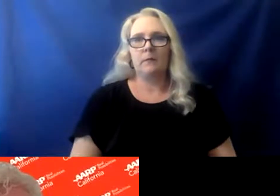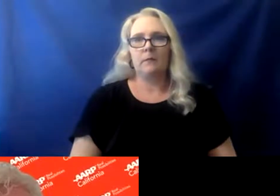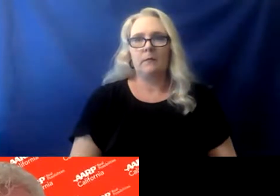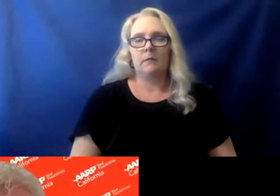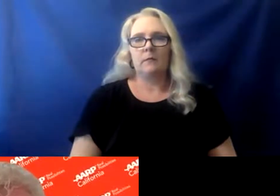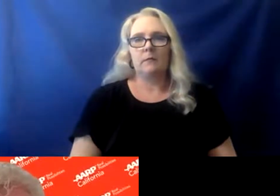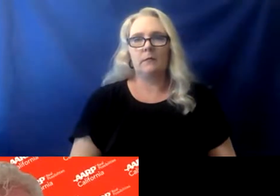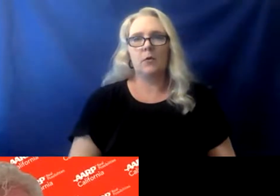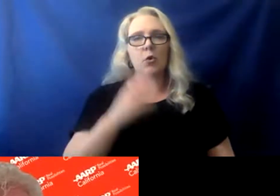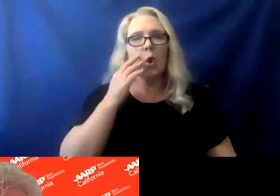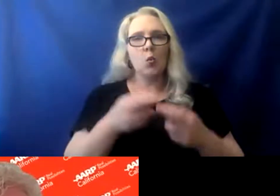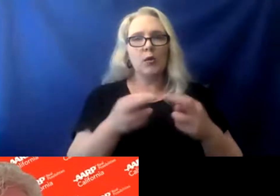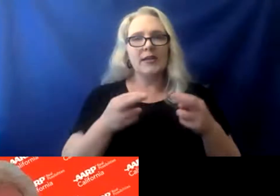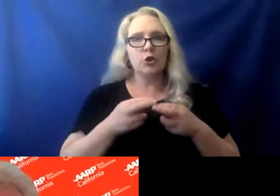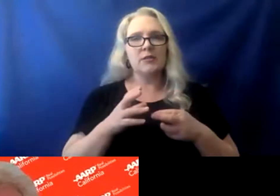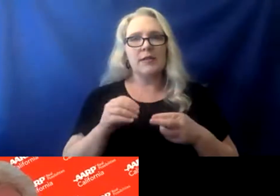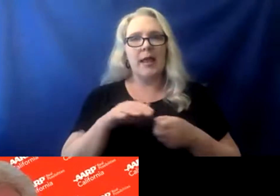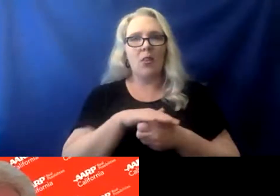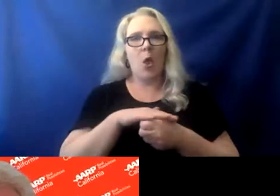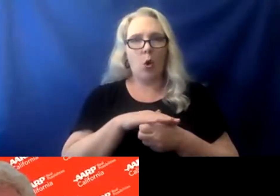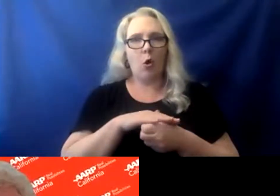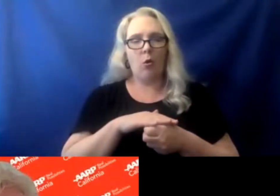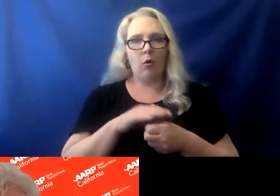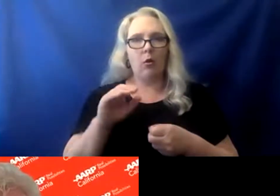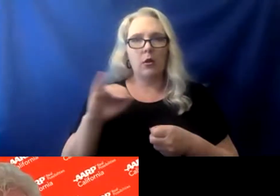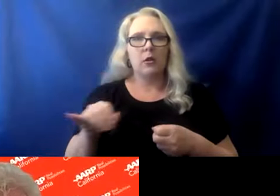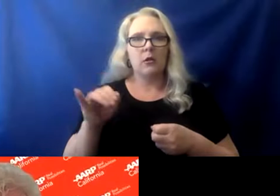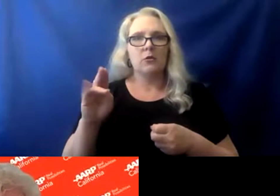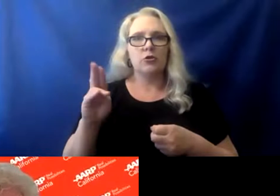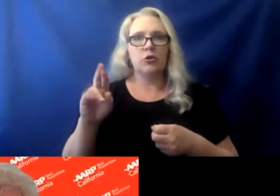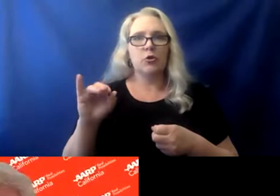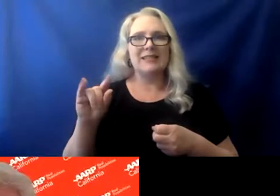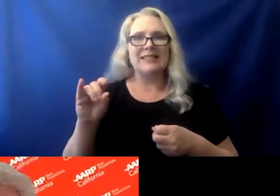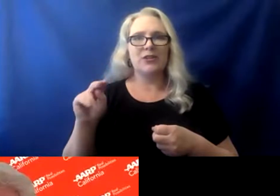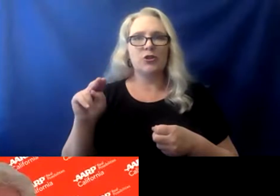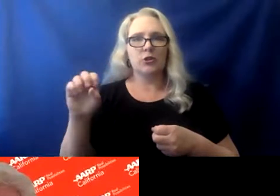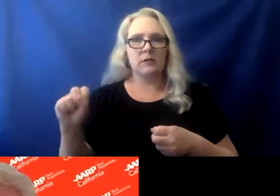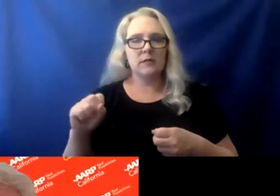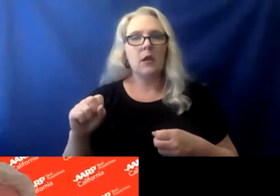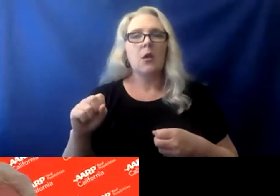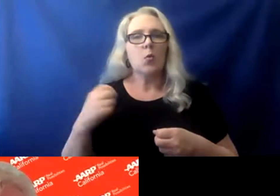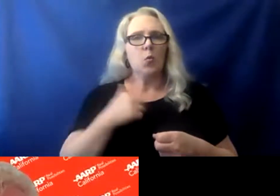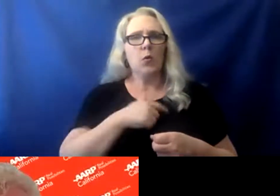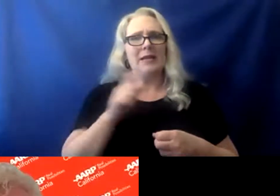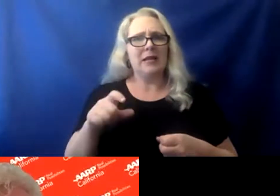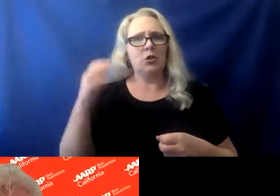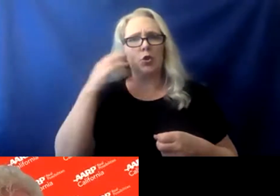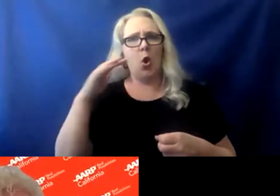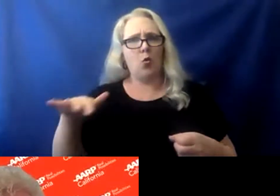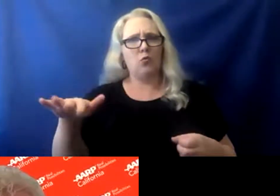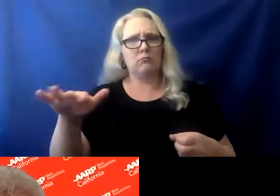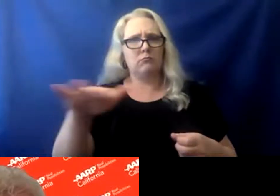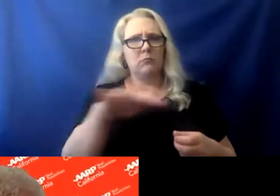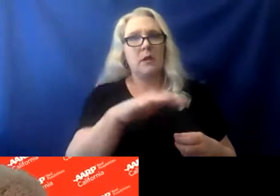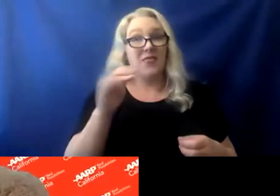with the local jurisdictions, because that really is going to drive some significant change.